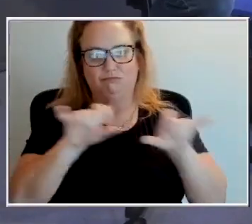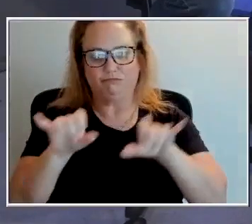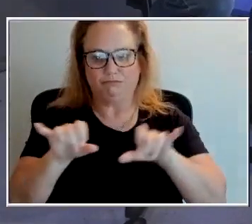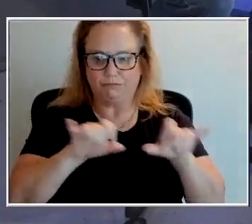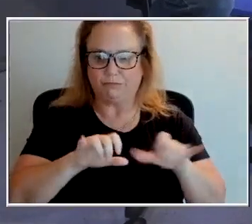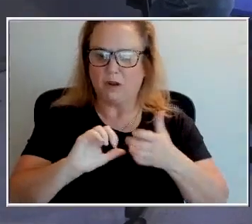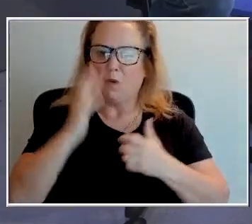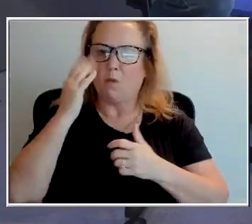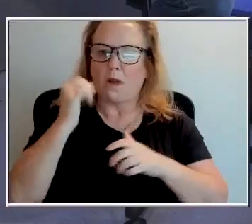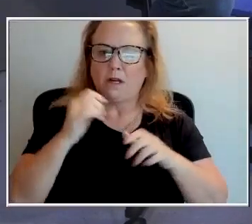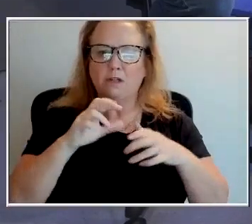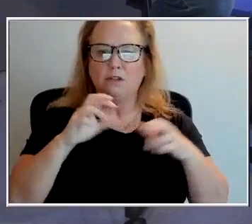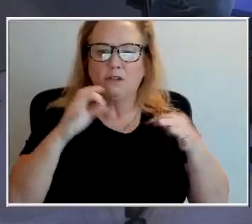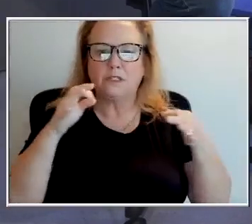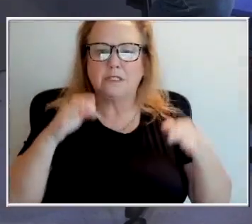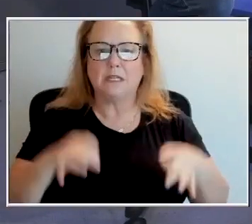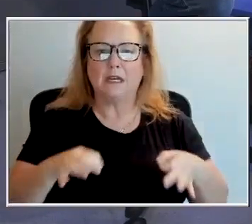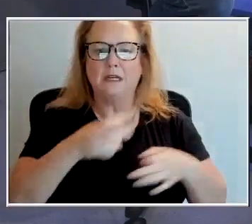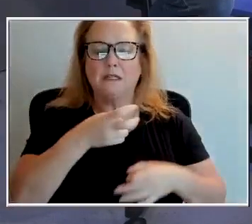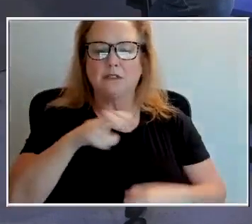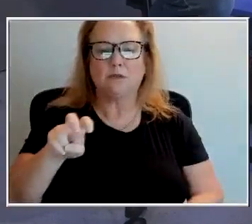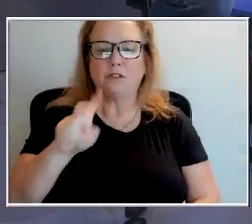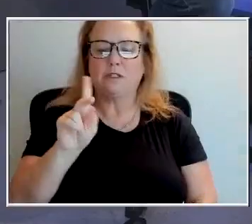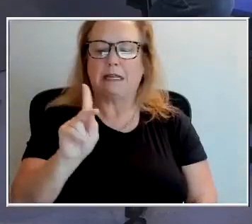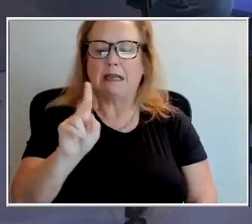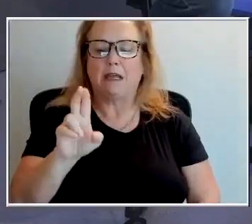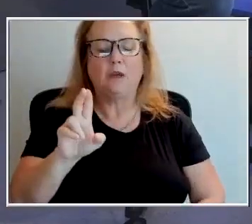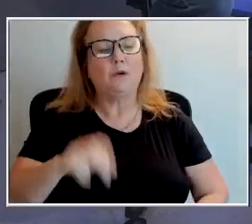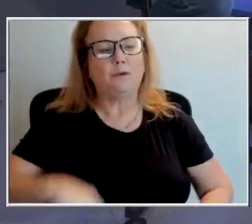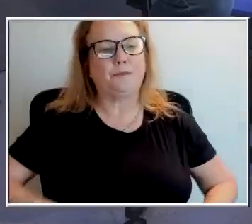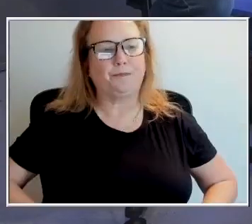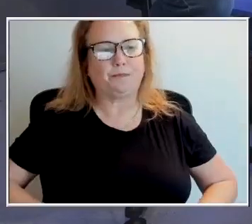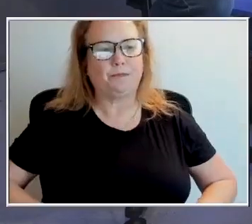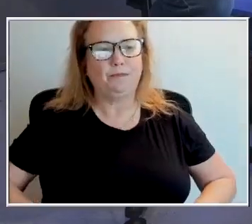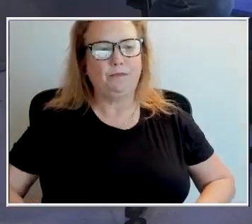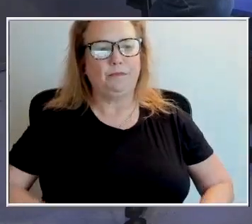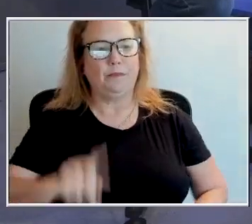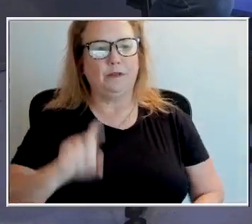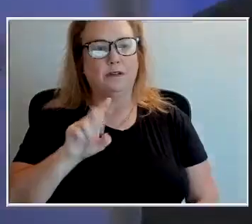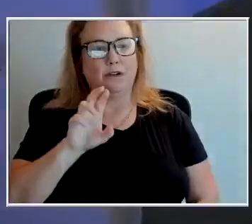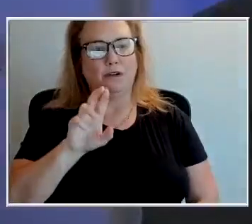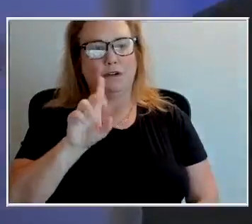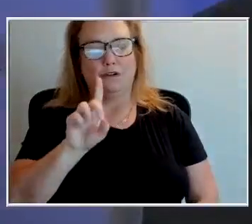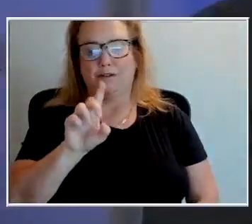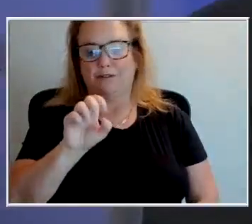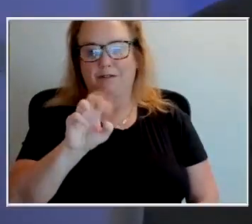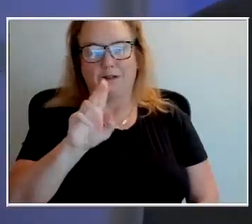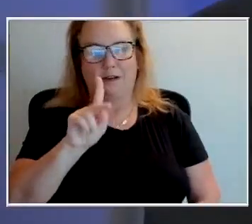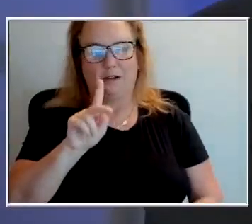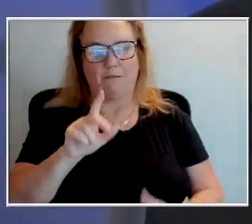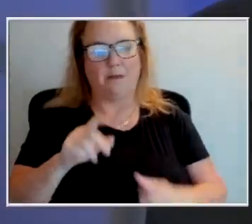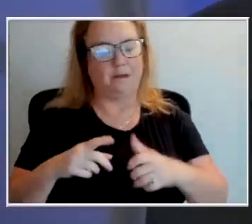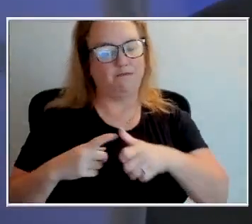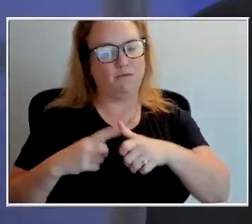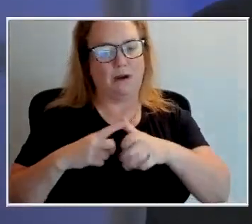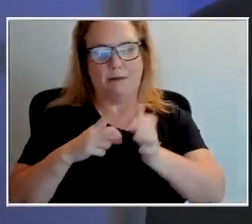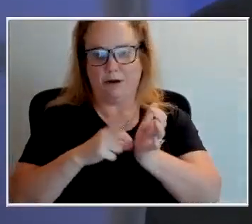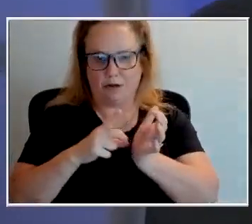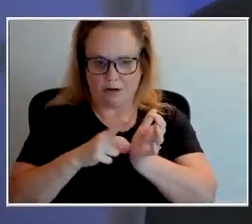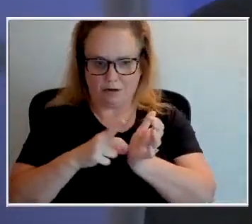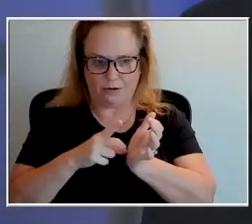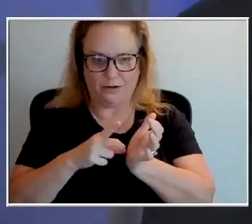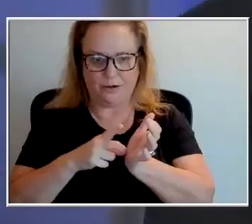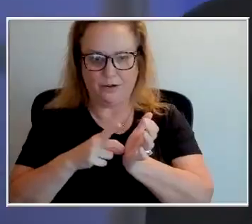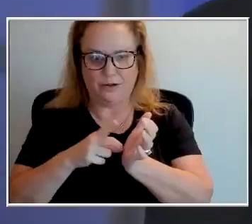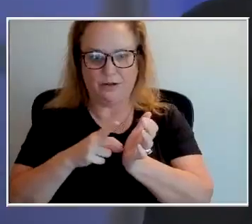decide to switch care to the University of Kansas Cancer Center? Dr. Darren Killen, my primary physician. And so go see that